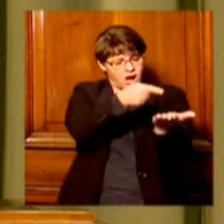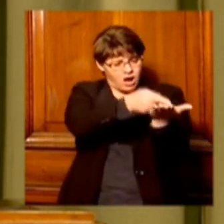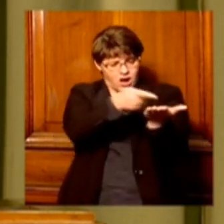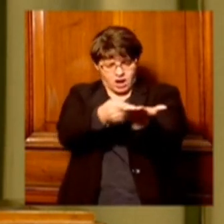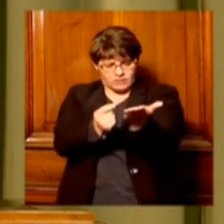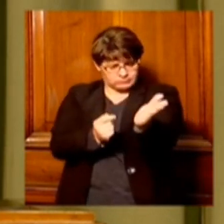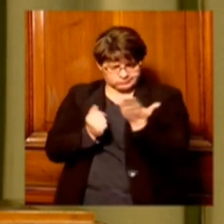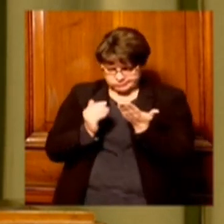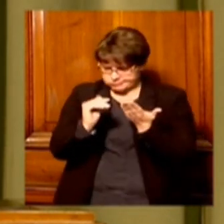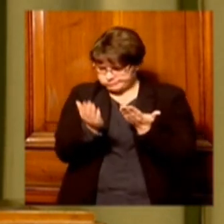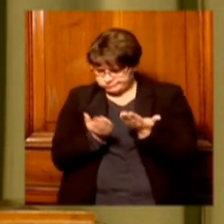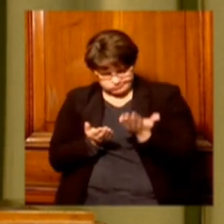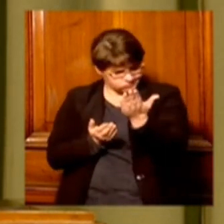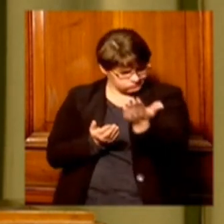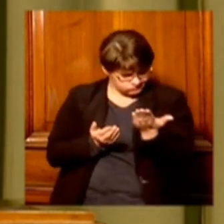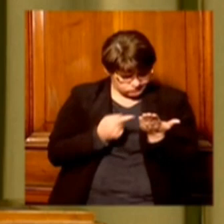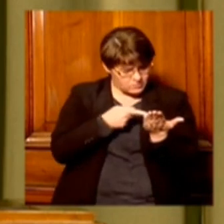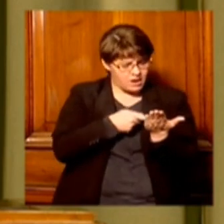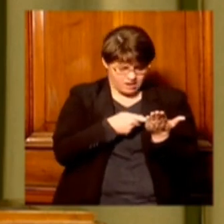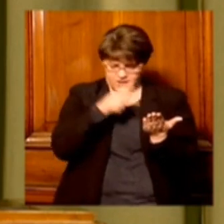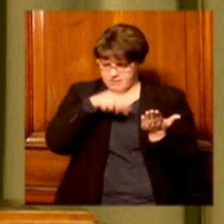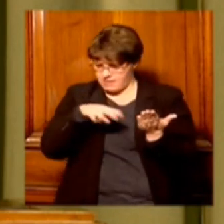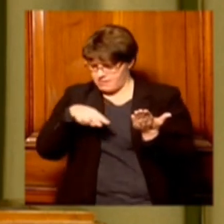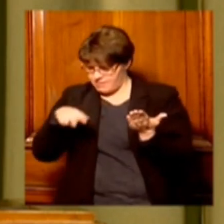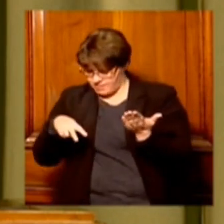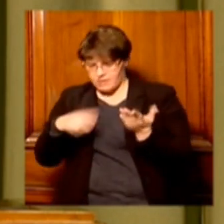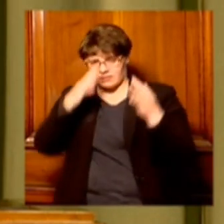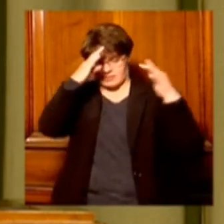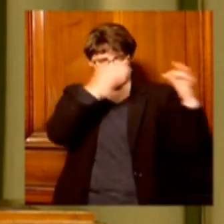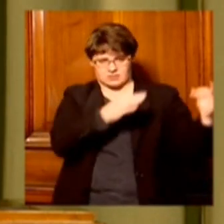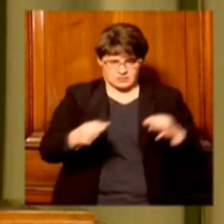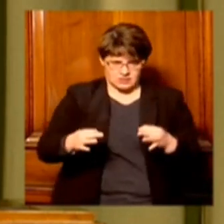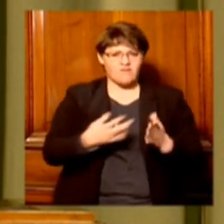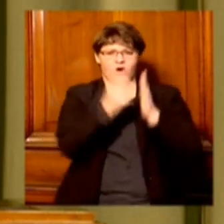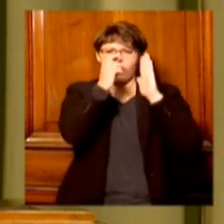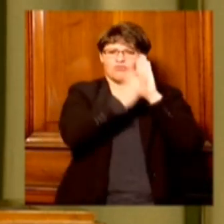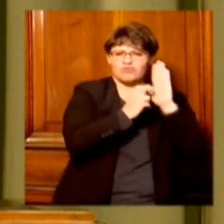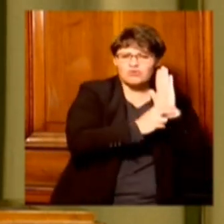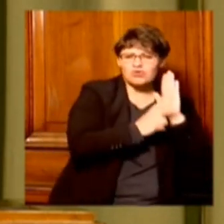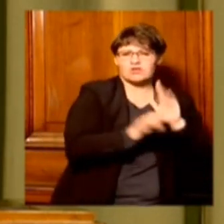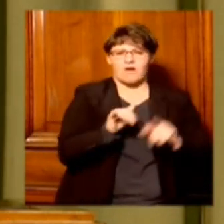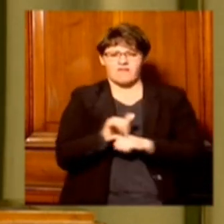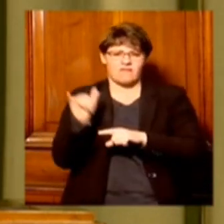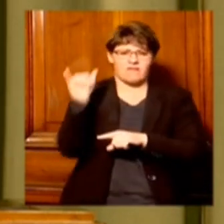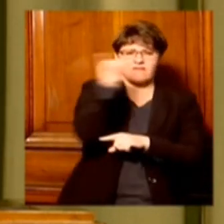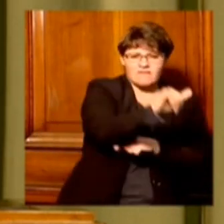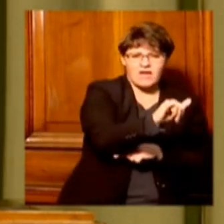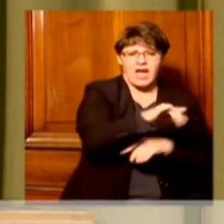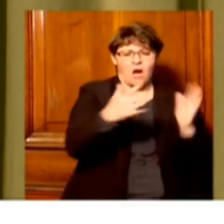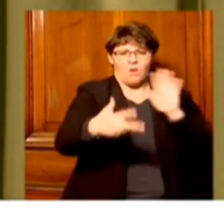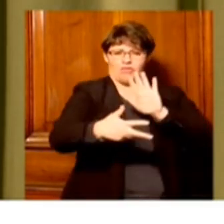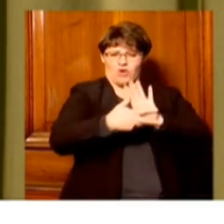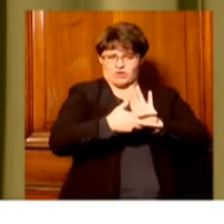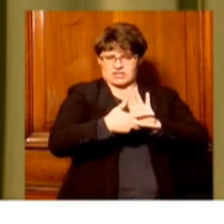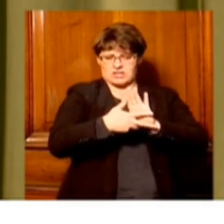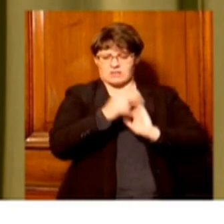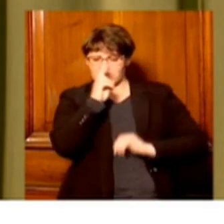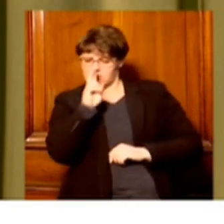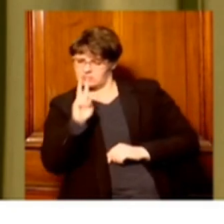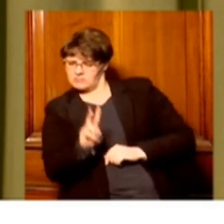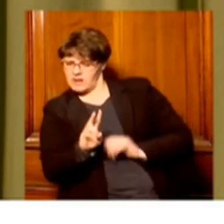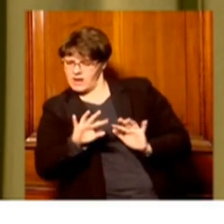South Africa has put before us, and I've asked the regulator in the South African Civil Aviation Authority to look